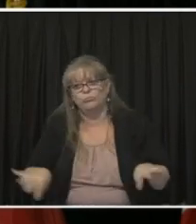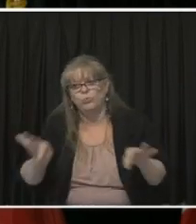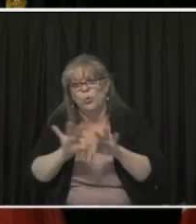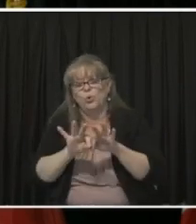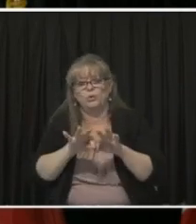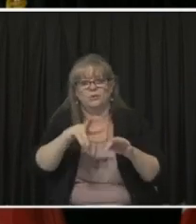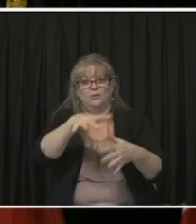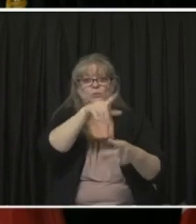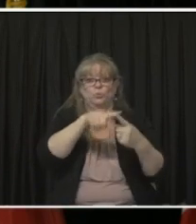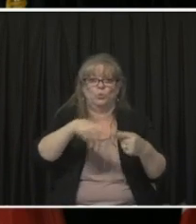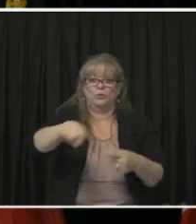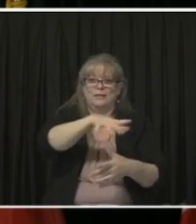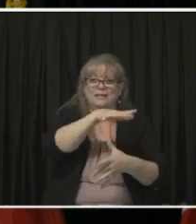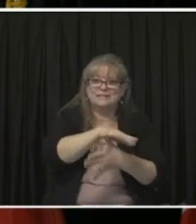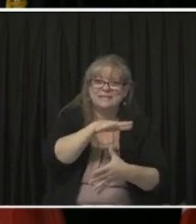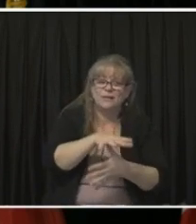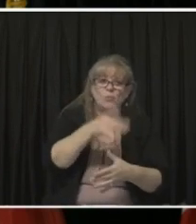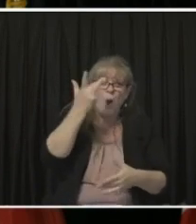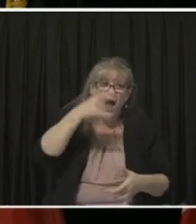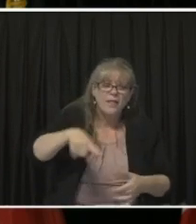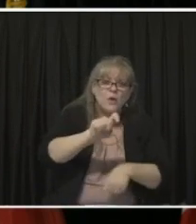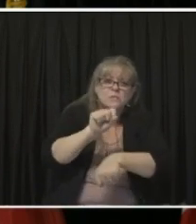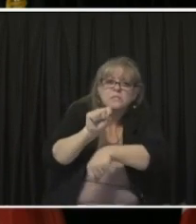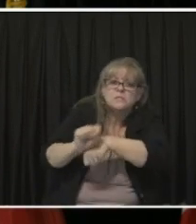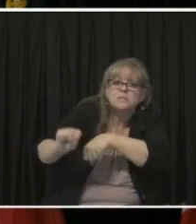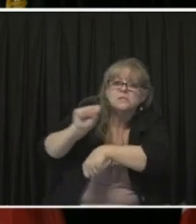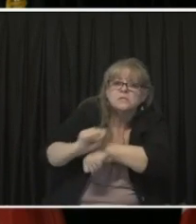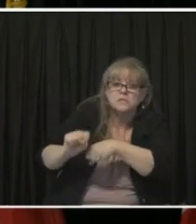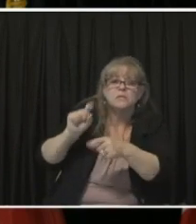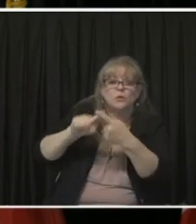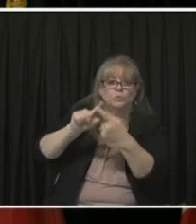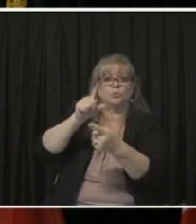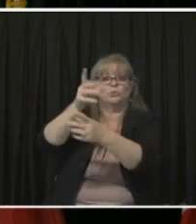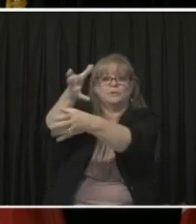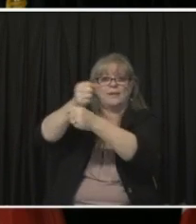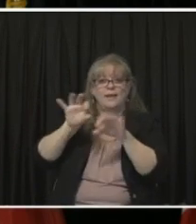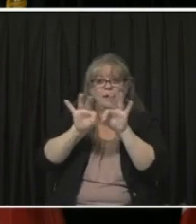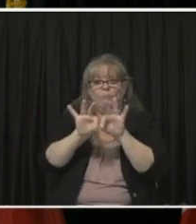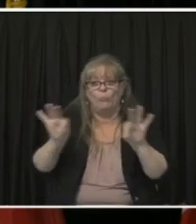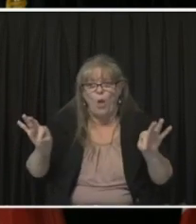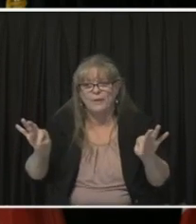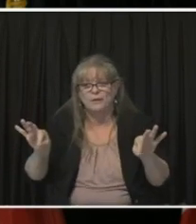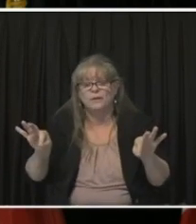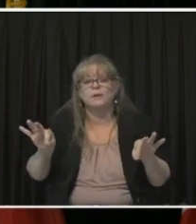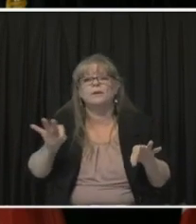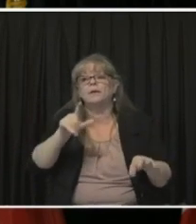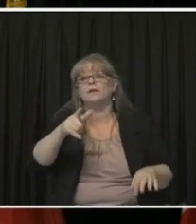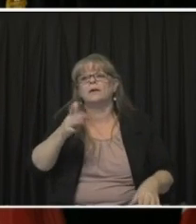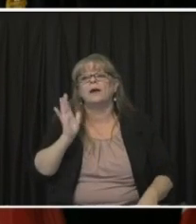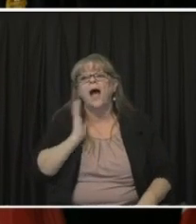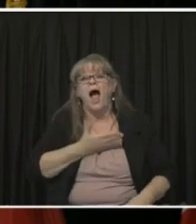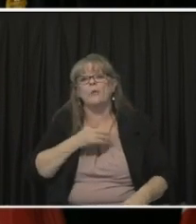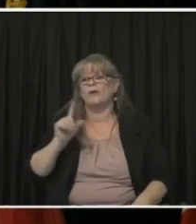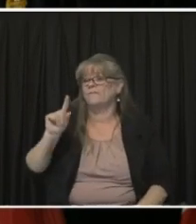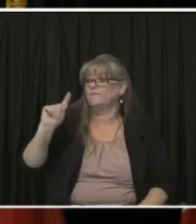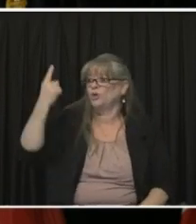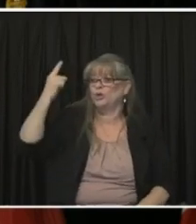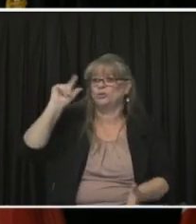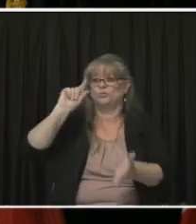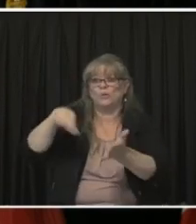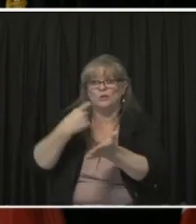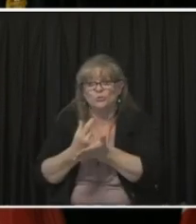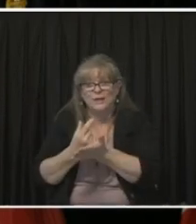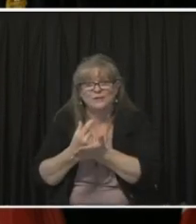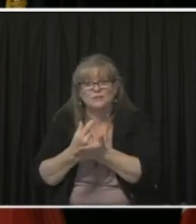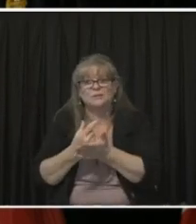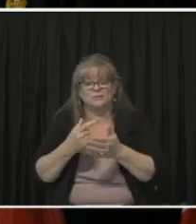lot of work to get that high school diploma, especially our first-generation high school graduates. And we want to honor that. We will work with our superintendents to do that in the